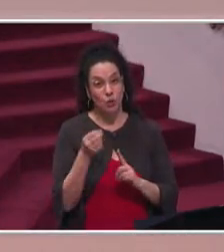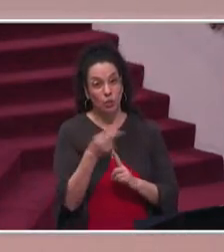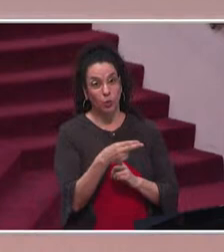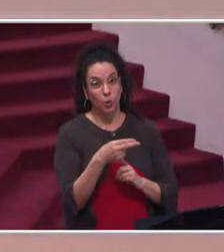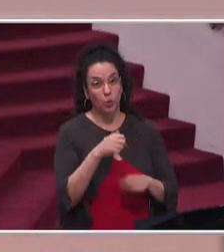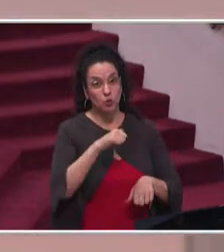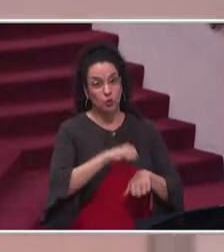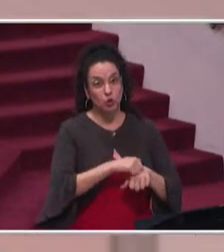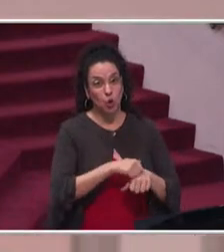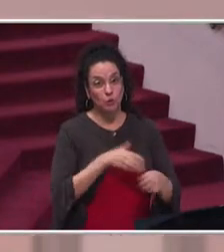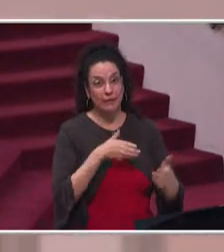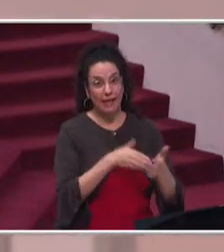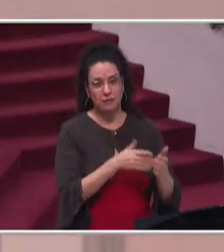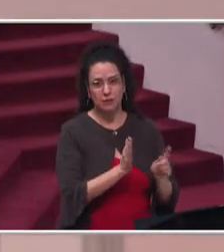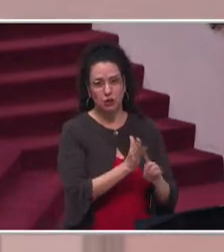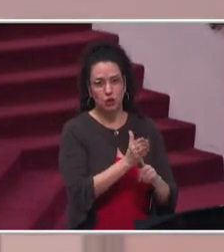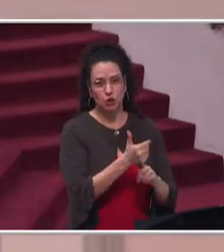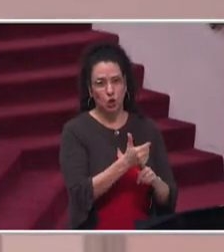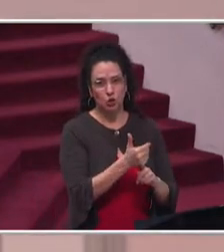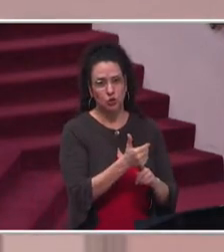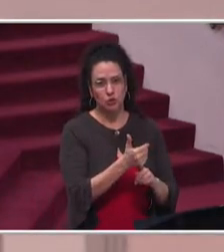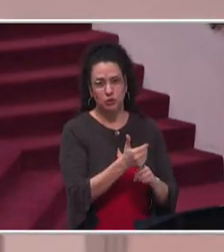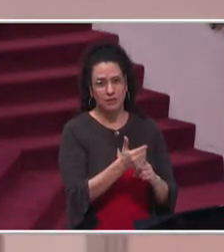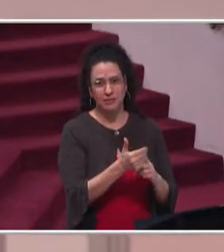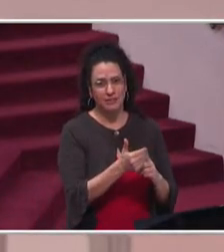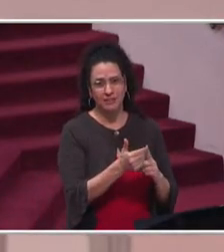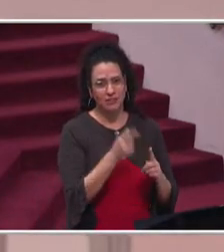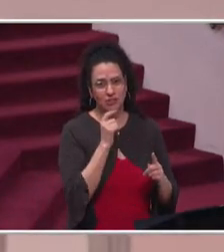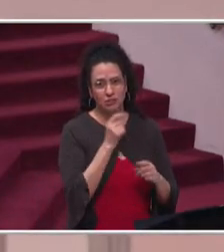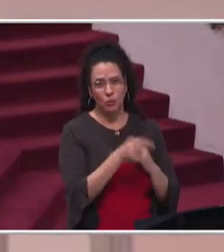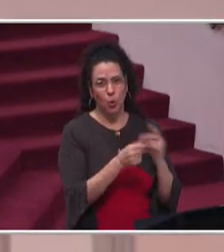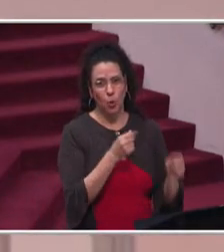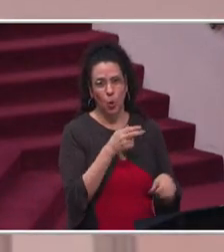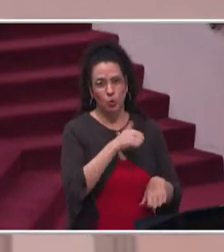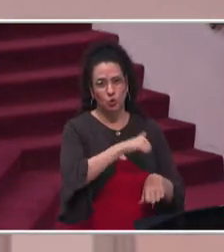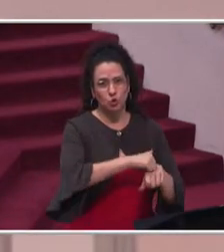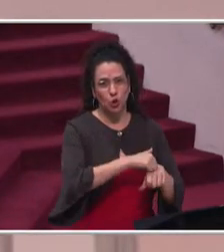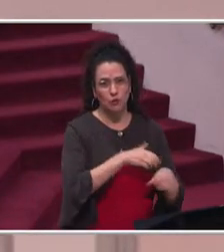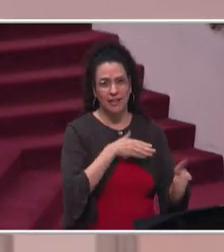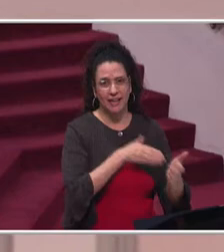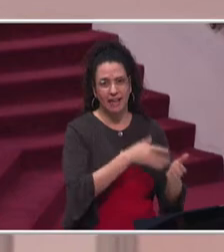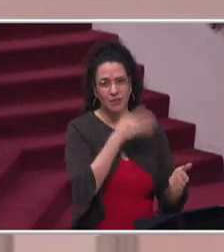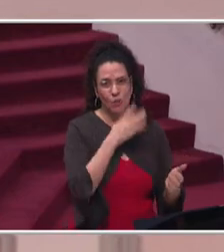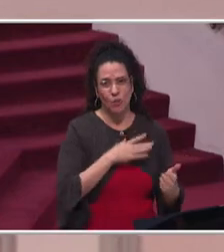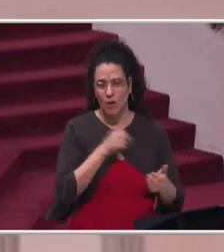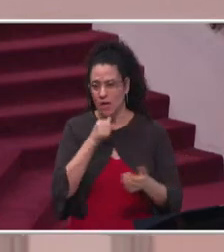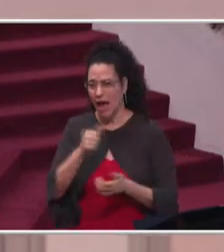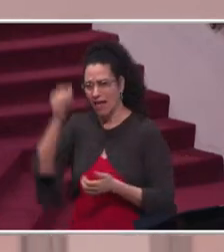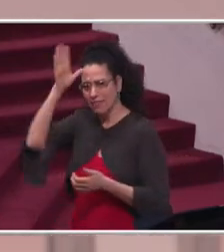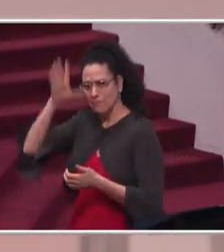So they brought the lady, they ain't bring the fella. Isn't that amazing?